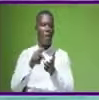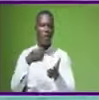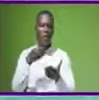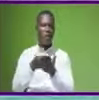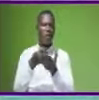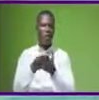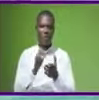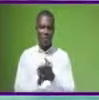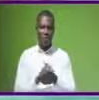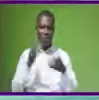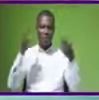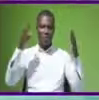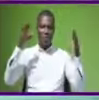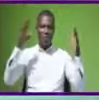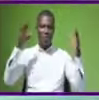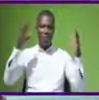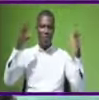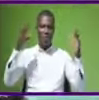Yes.